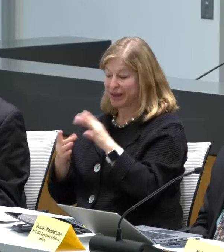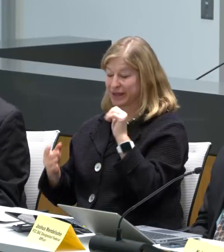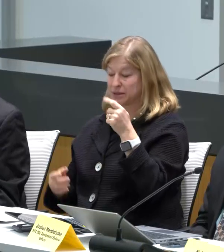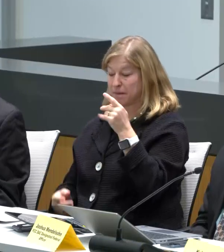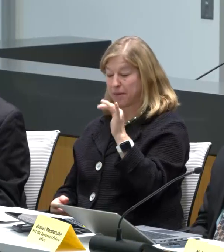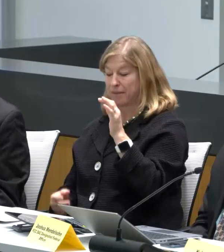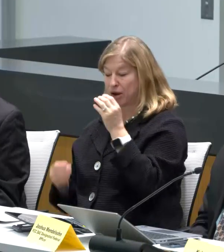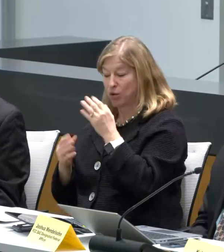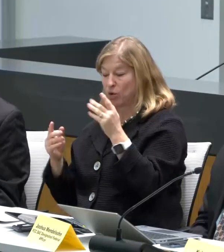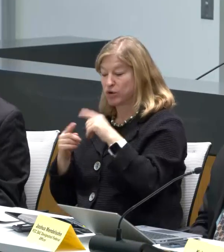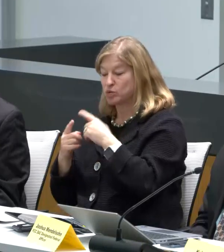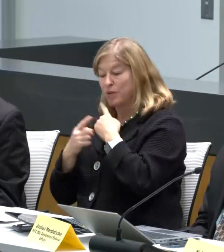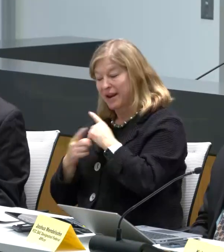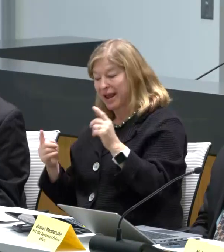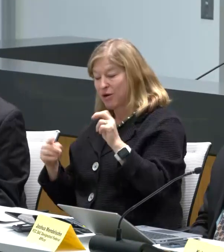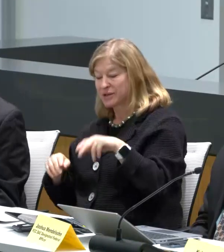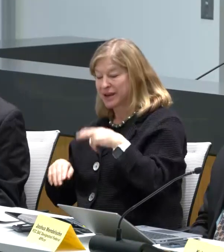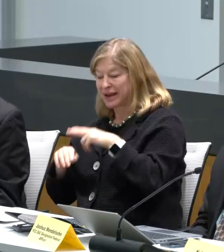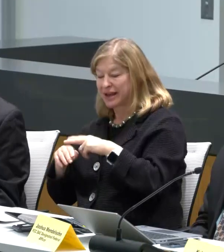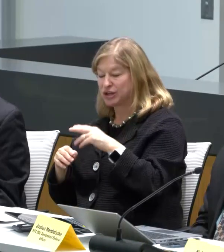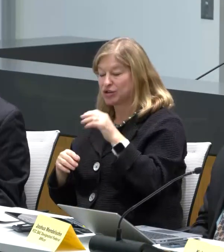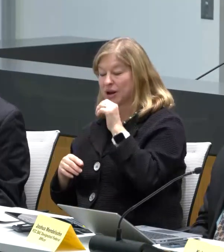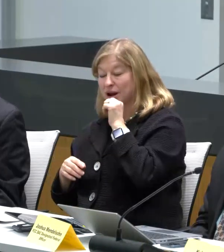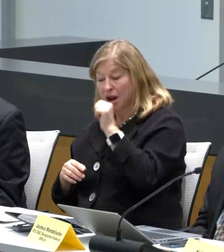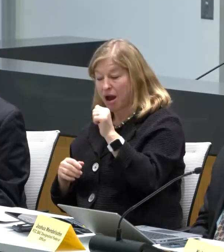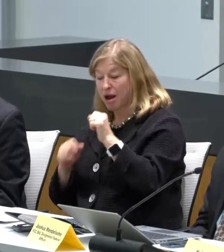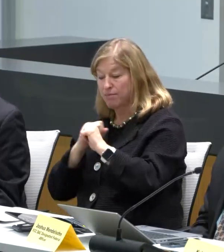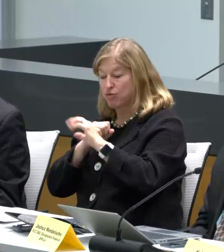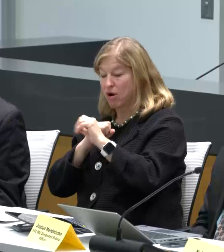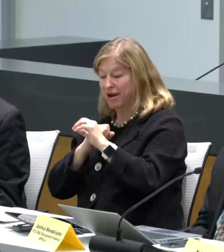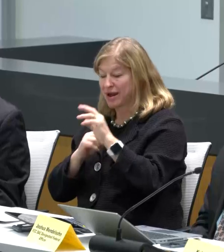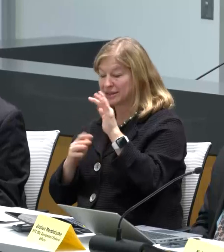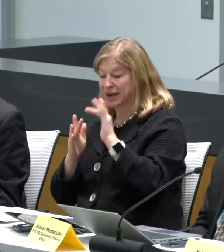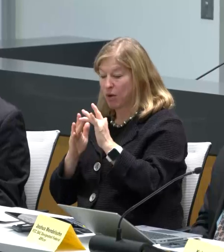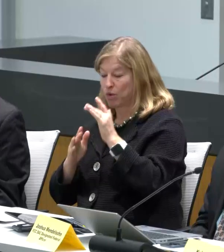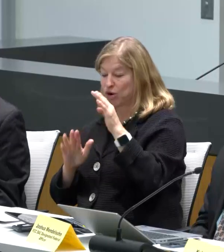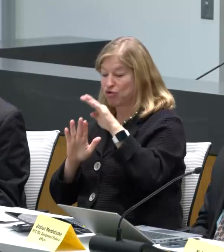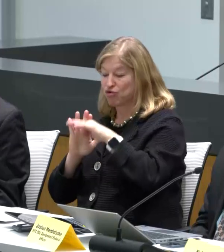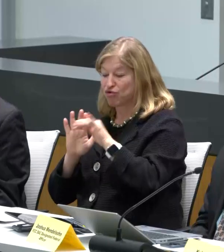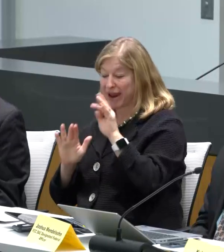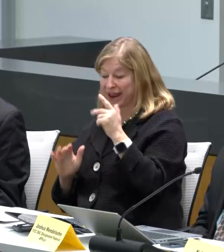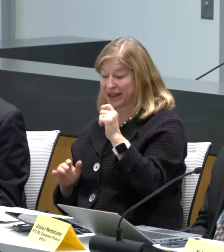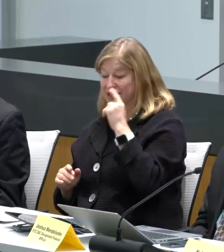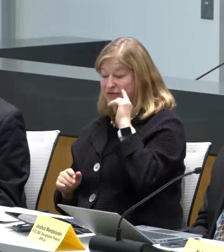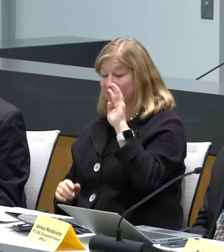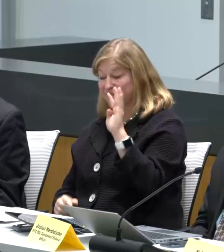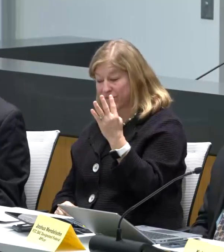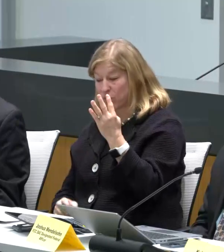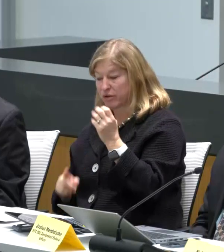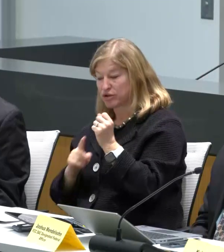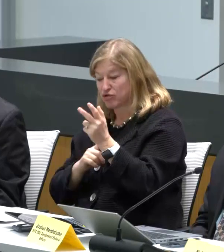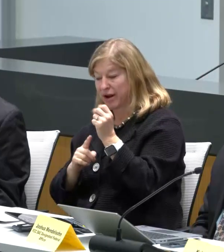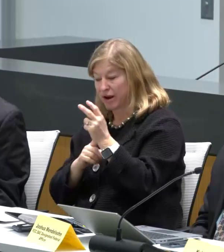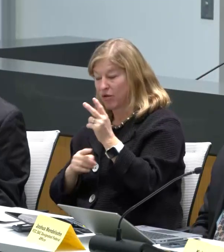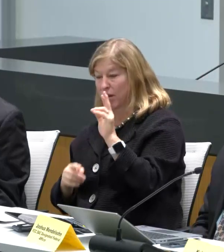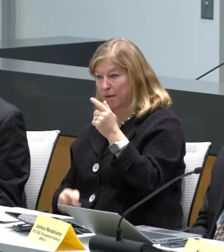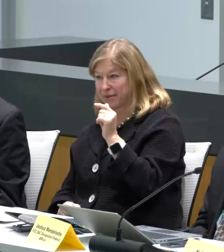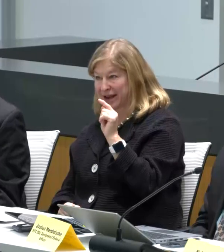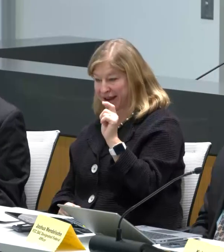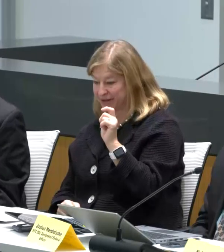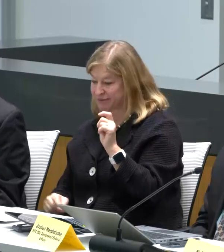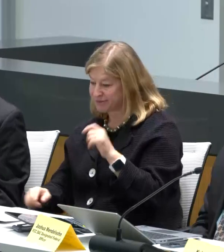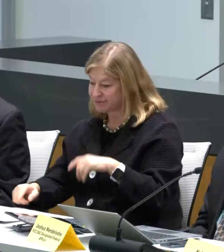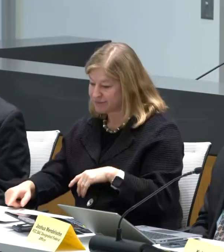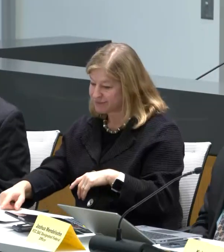November 30th, 2023, we released a public notice to announce the National Non-Broadcast Network rankings for the